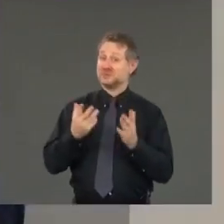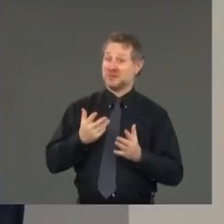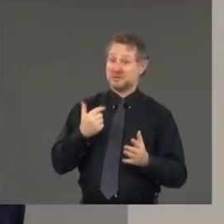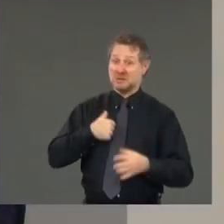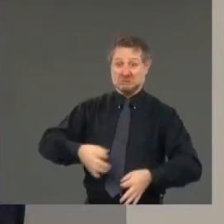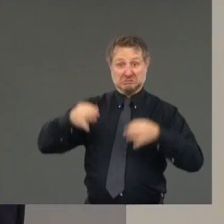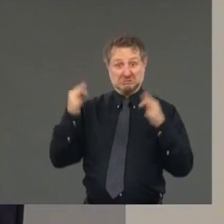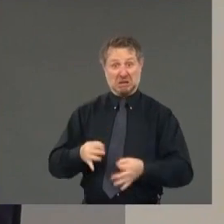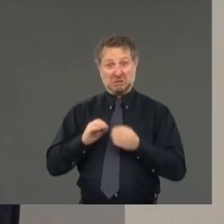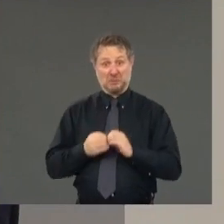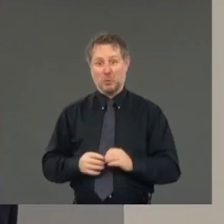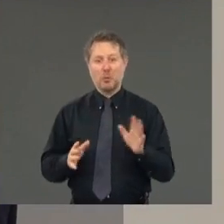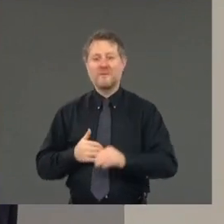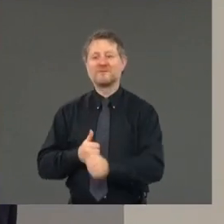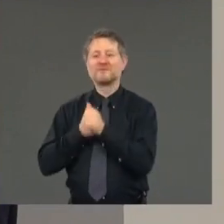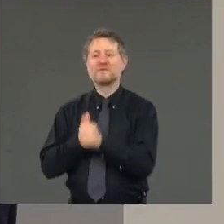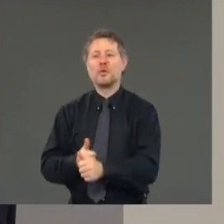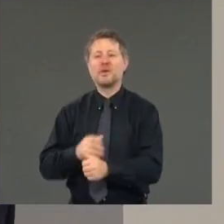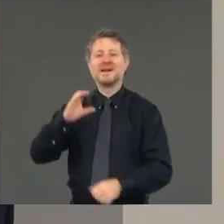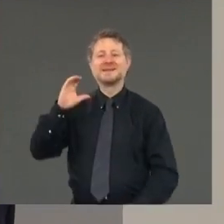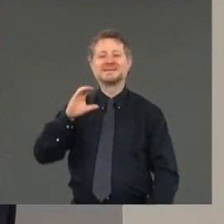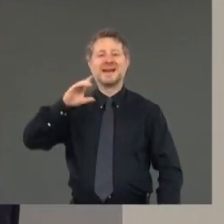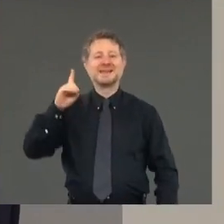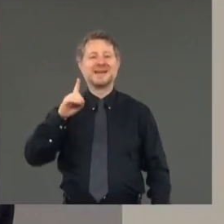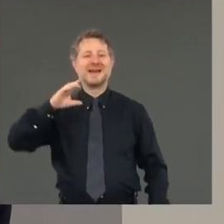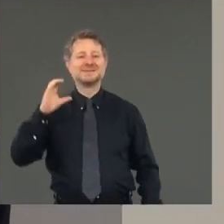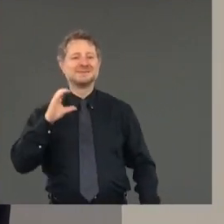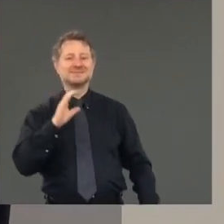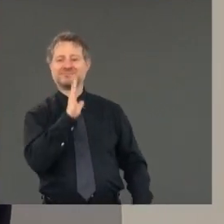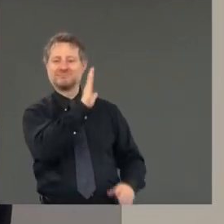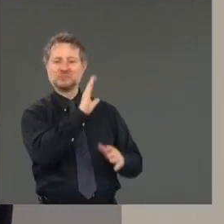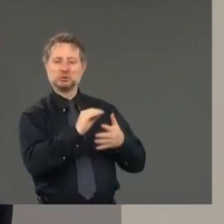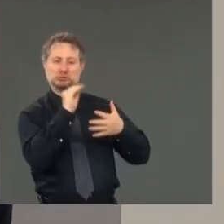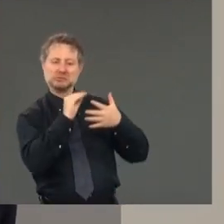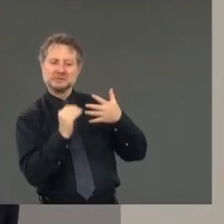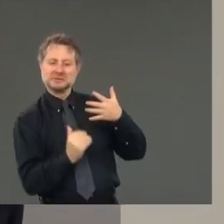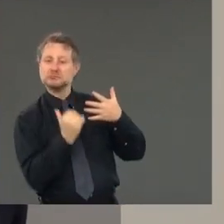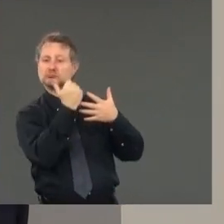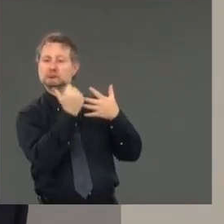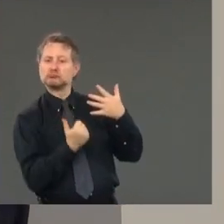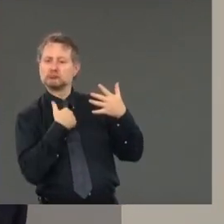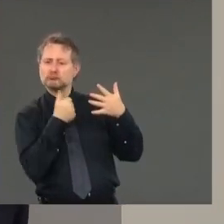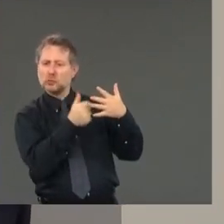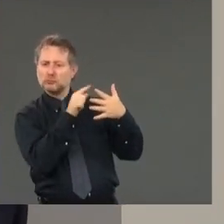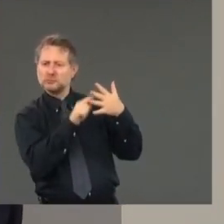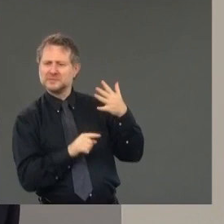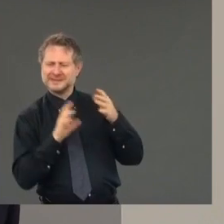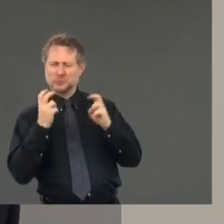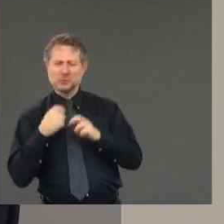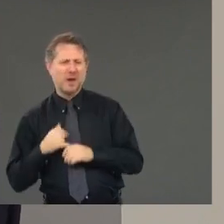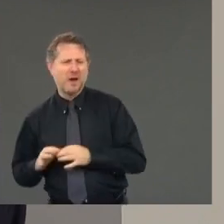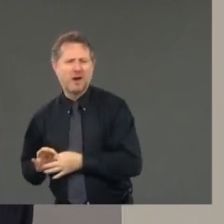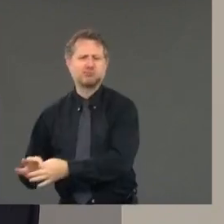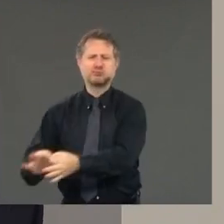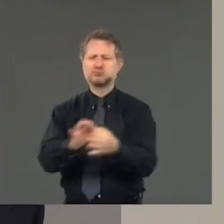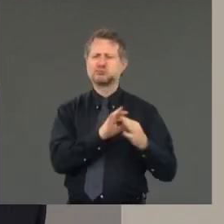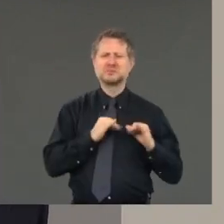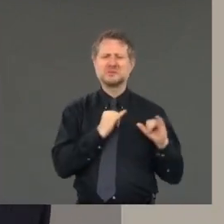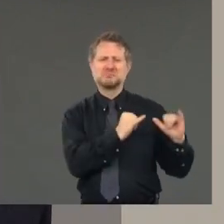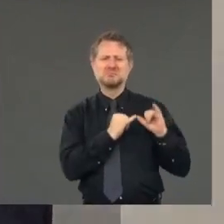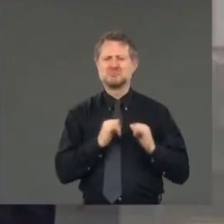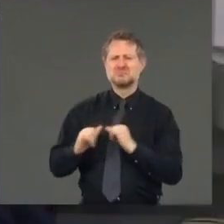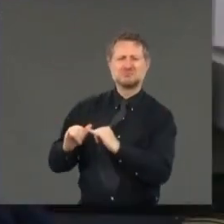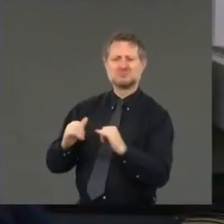following. This is prescribed by the federal CDC. We're aligned on those issues. They're the same criteria that we're all following. What you